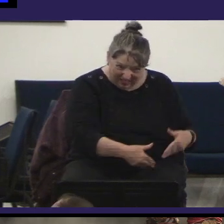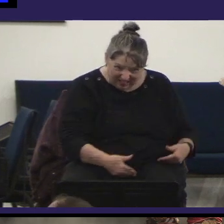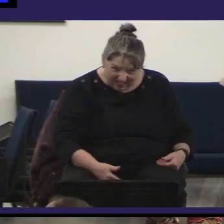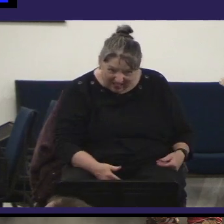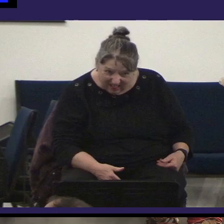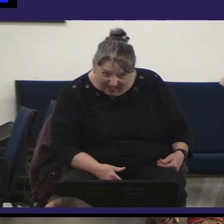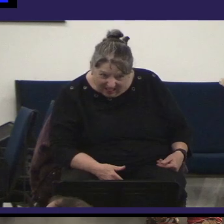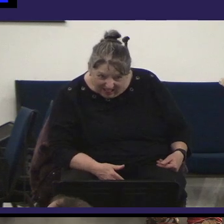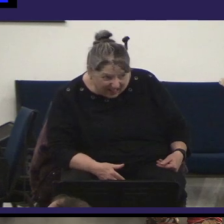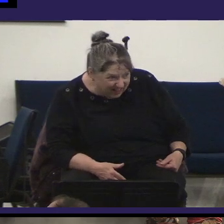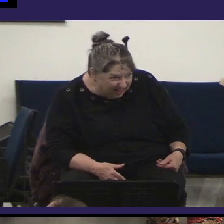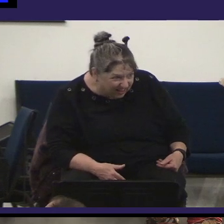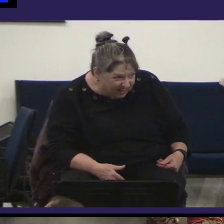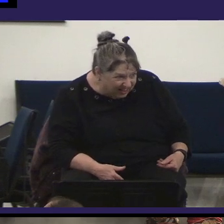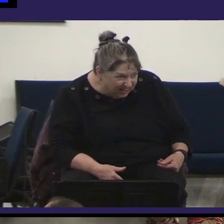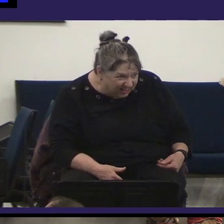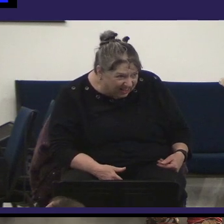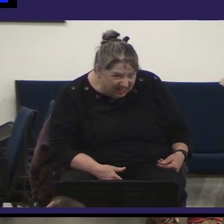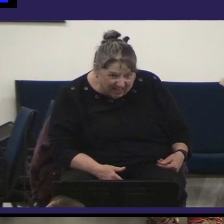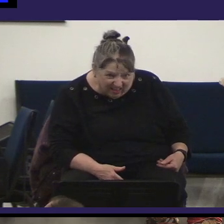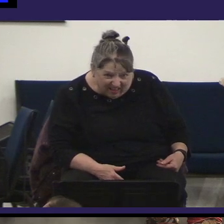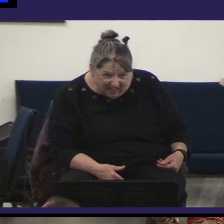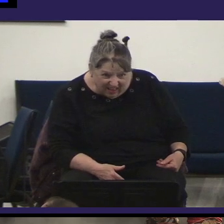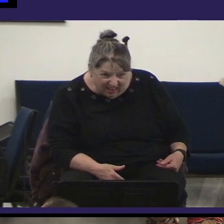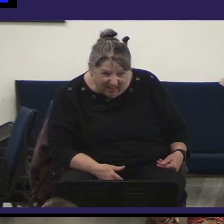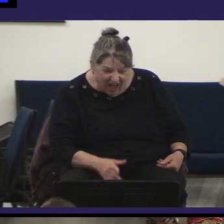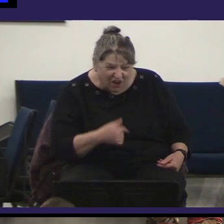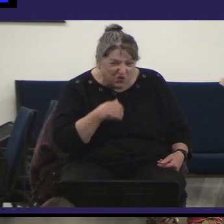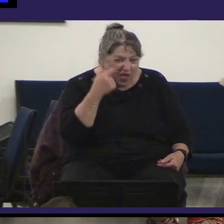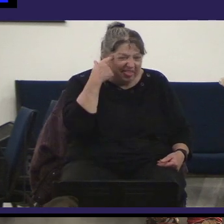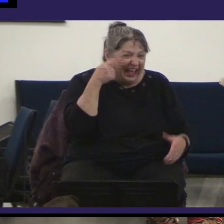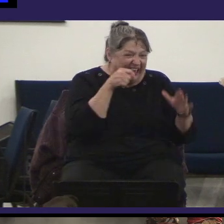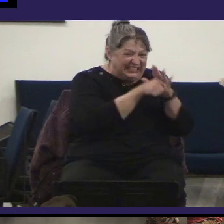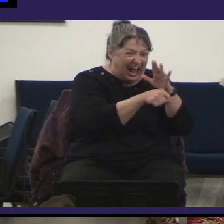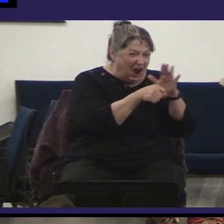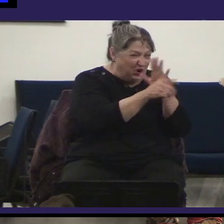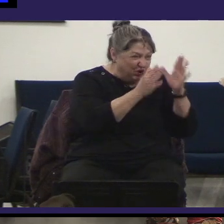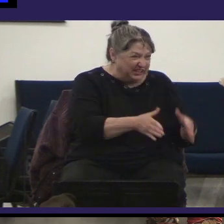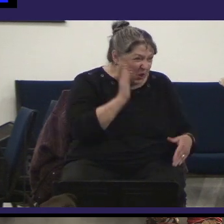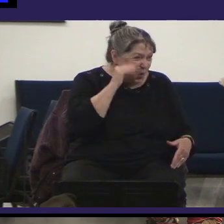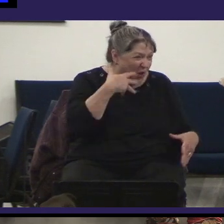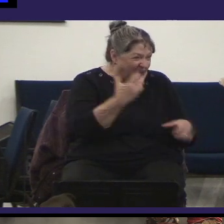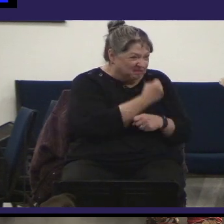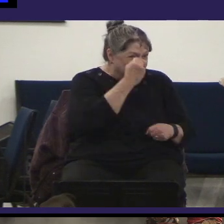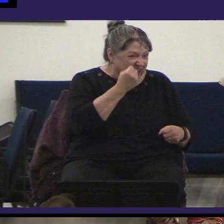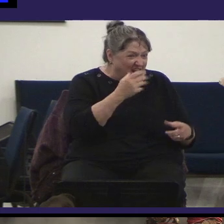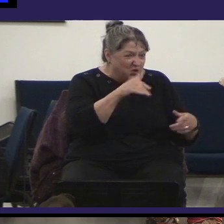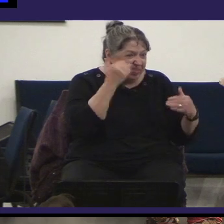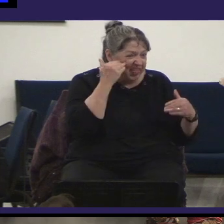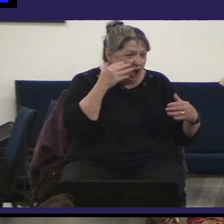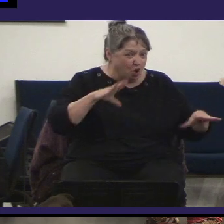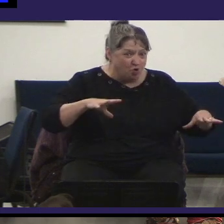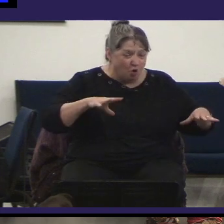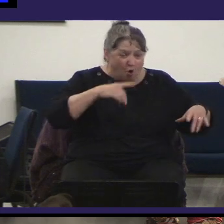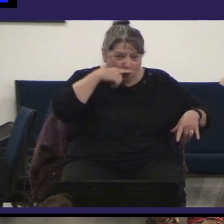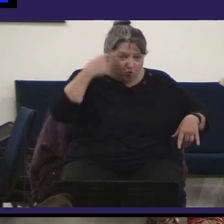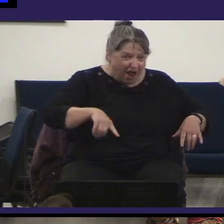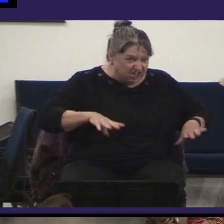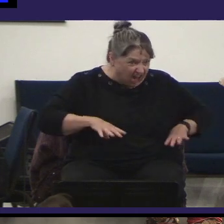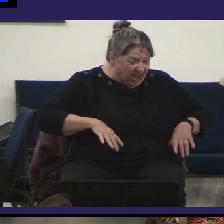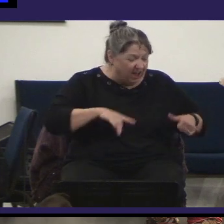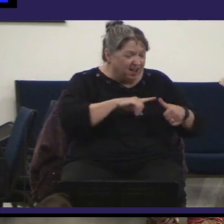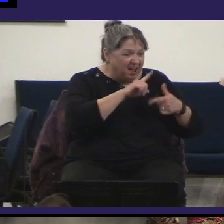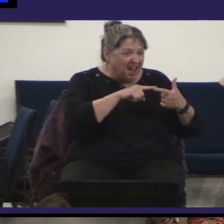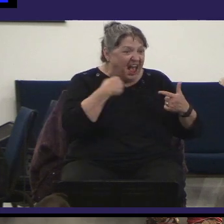Are we going to be attacked by terrorists? Is Russia, China, and North Korea, are they going to come together, become one